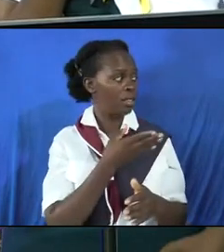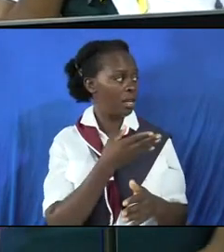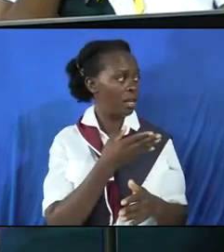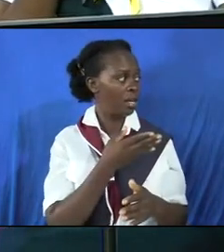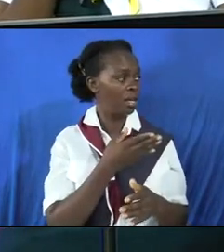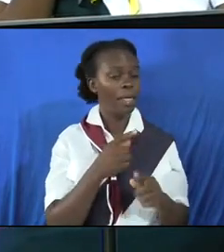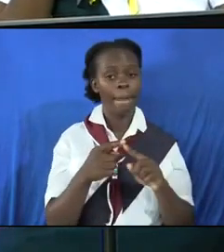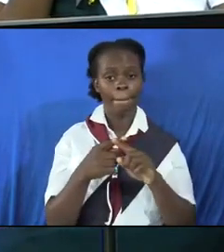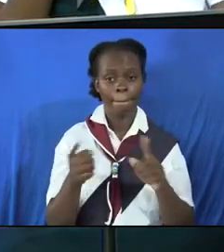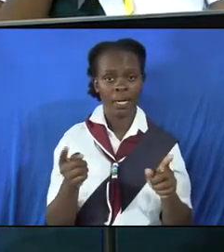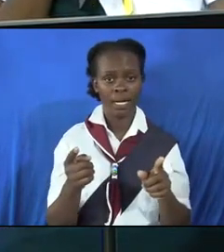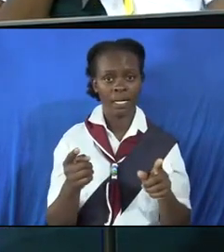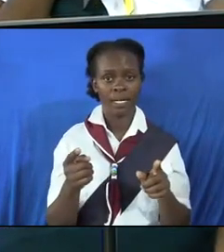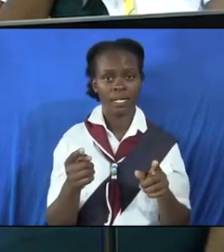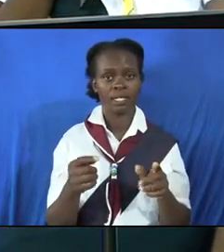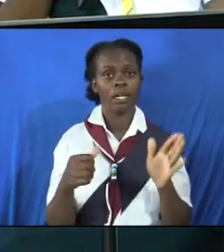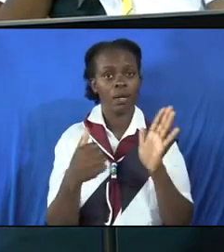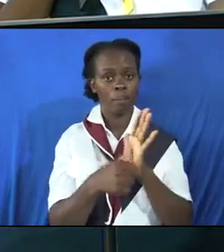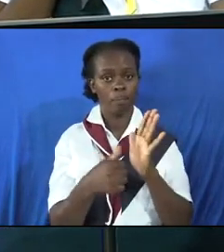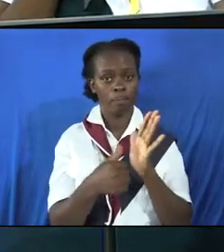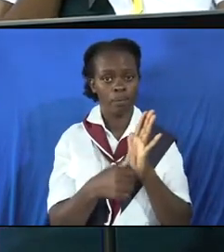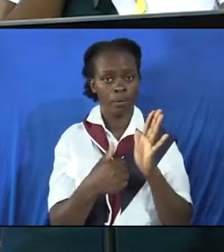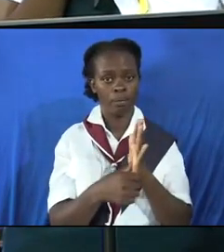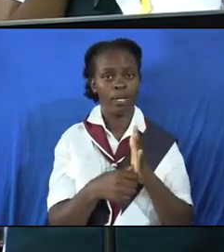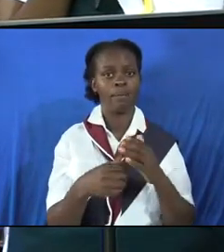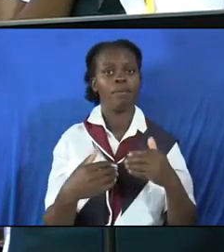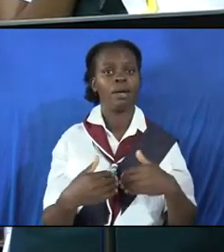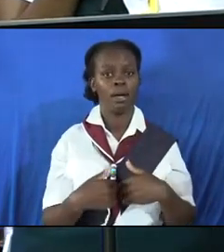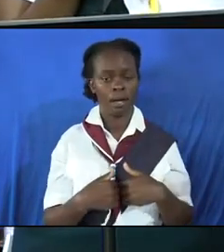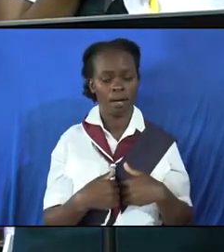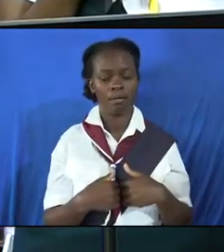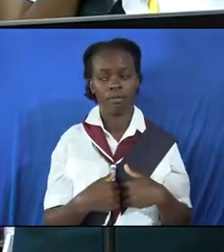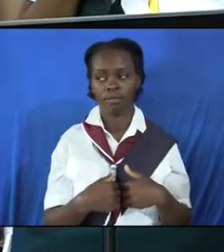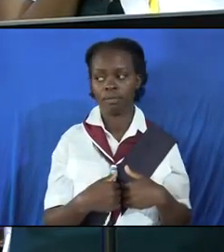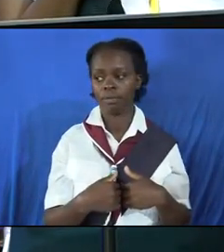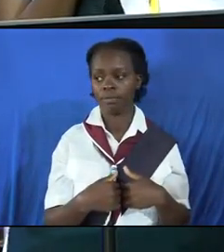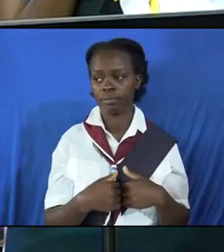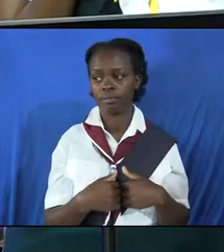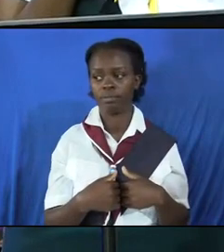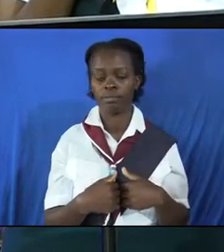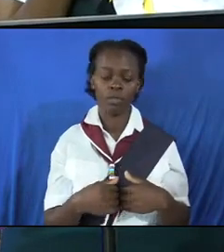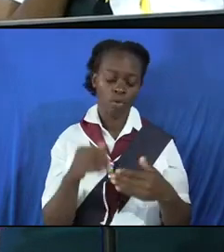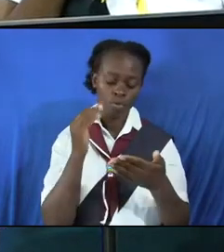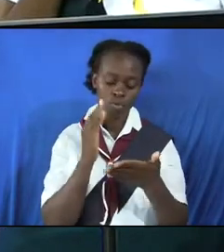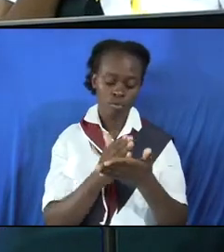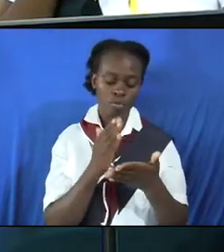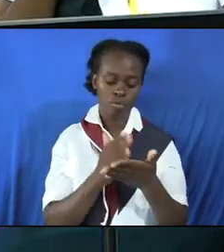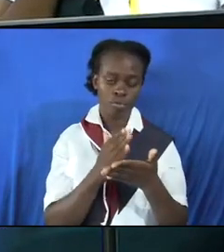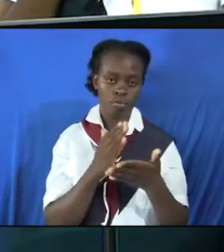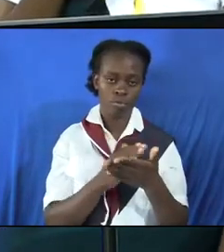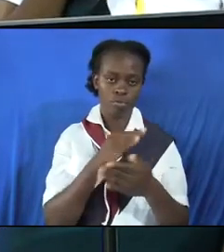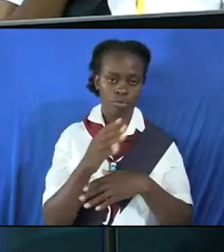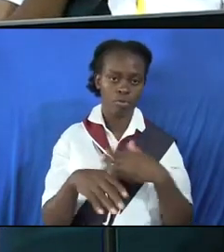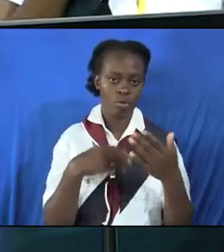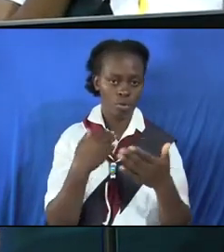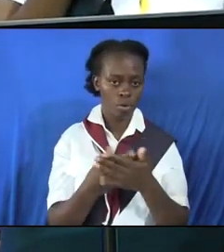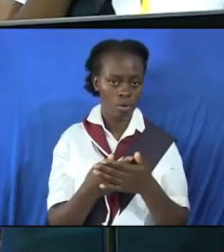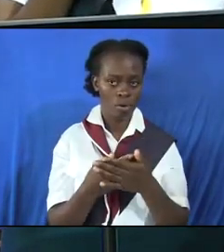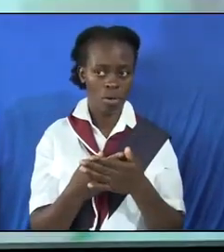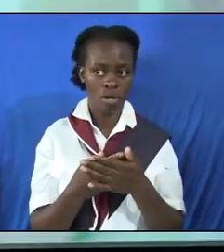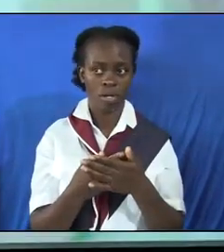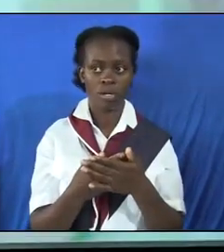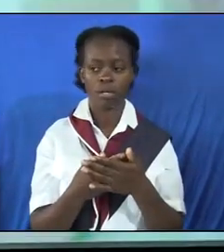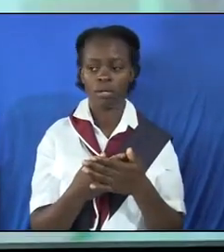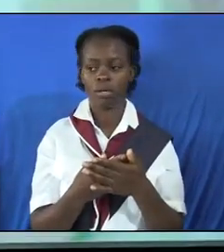the mistake was very hard. I'll yet to collect all the balloons. It is true that all of us sometimes